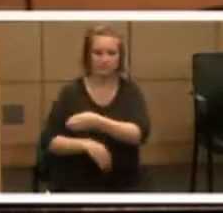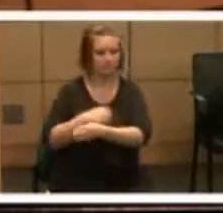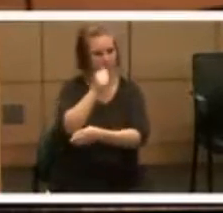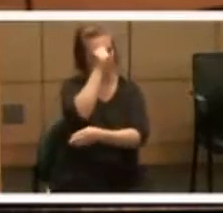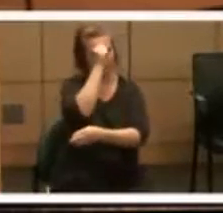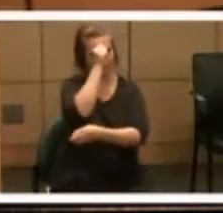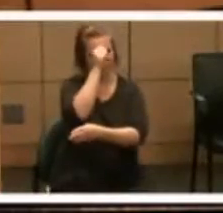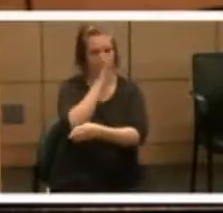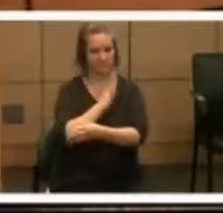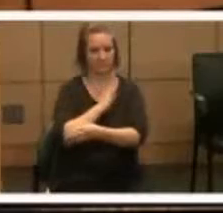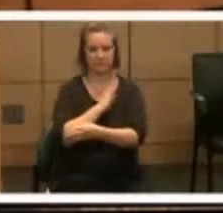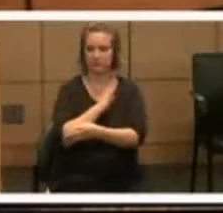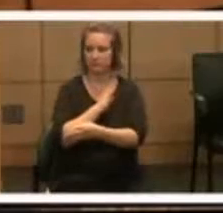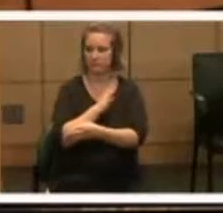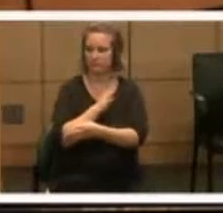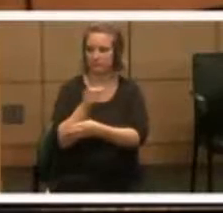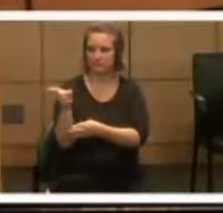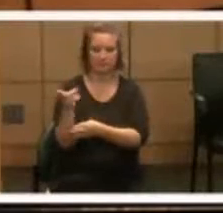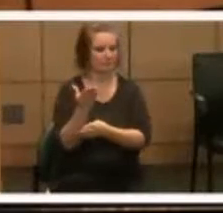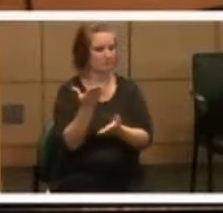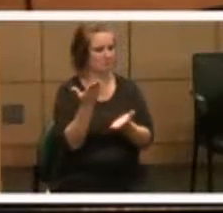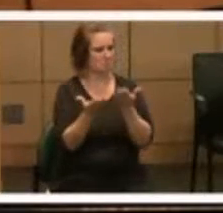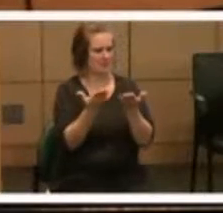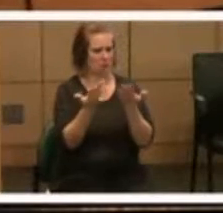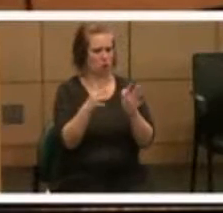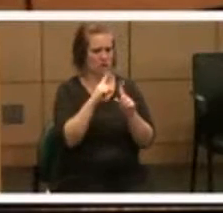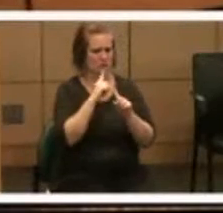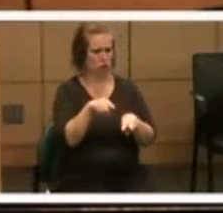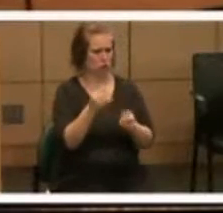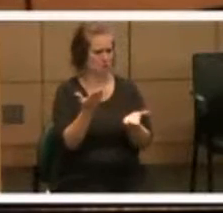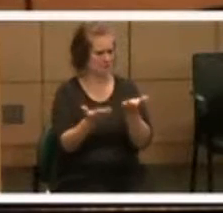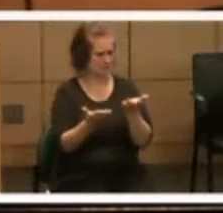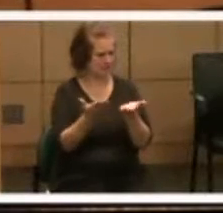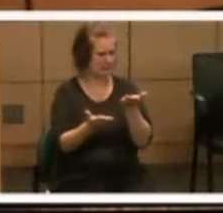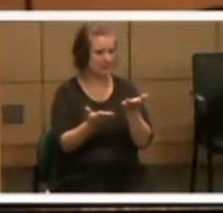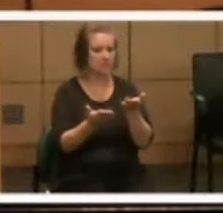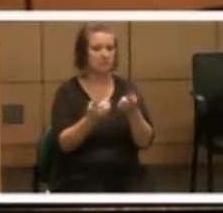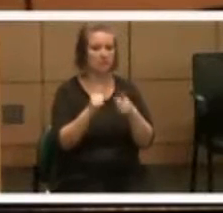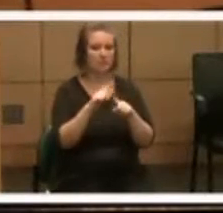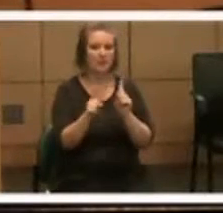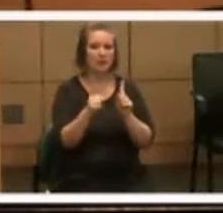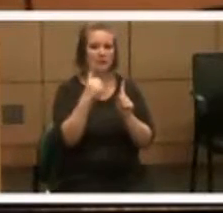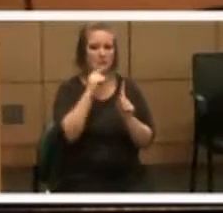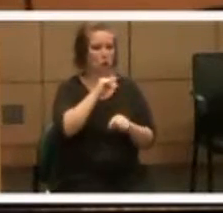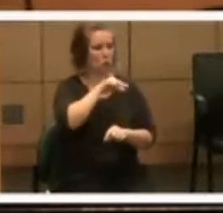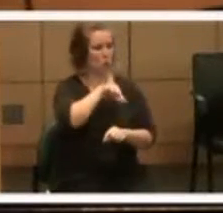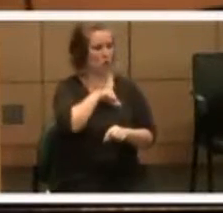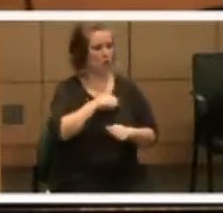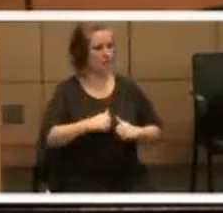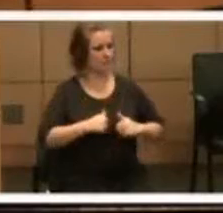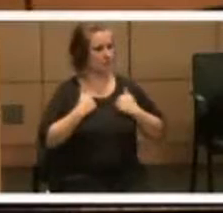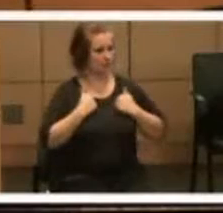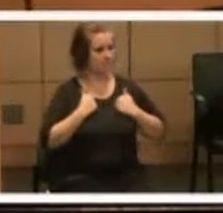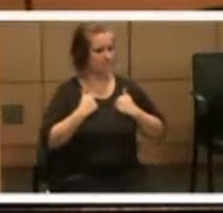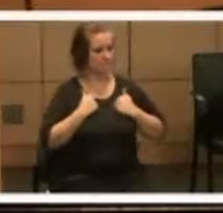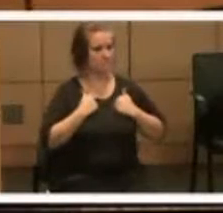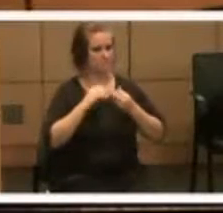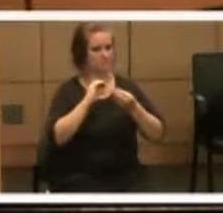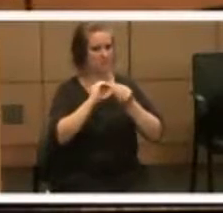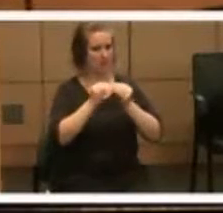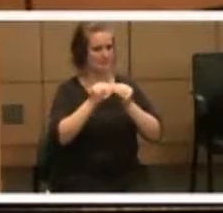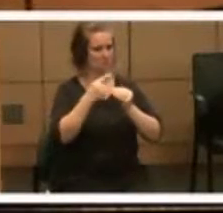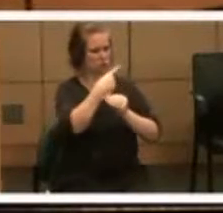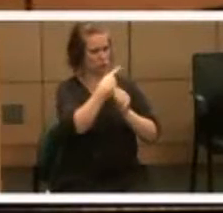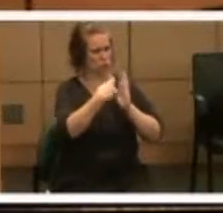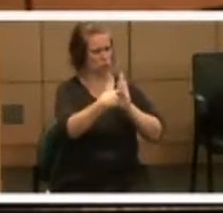I noticed, and maybe you answered this at the previous talk, but for the quality of life figure you put up, you had